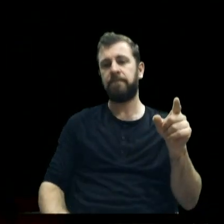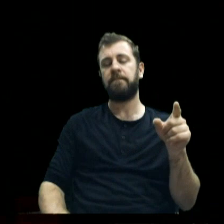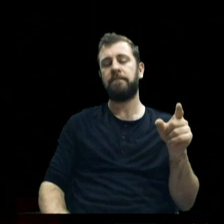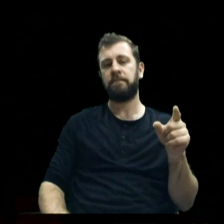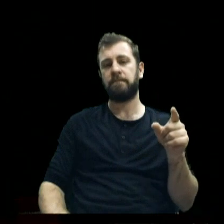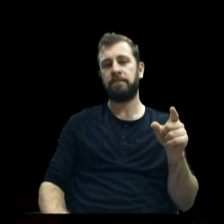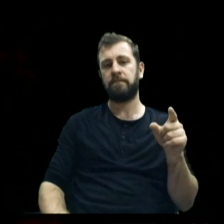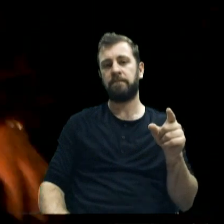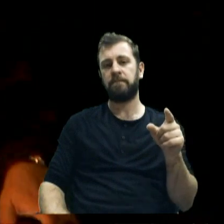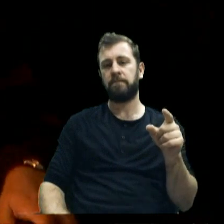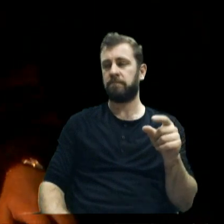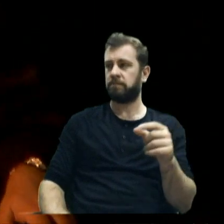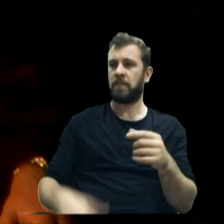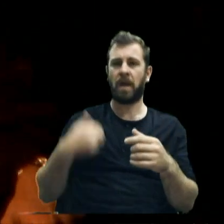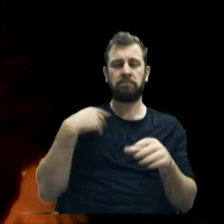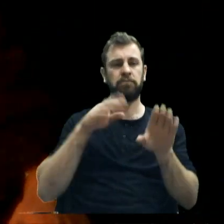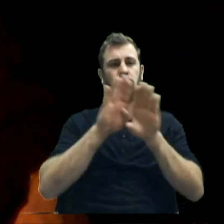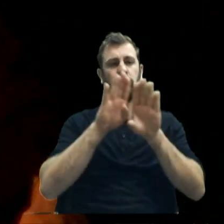There's a knock on his door.